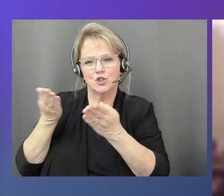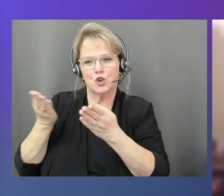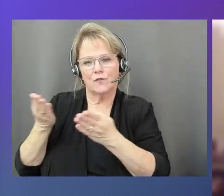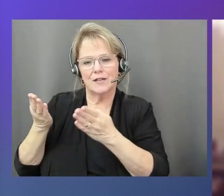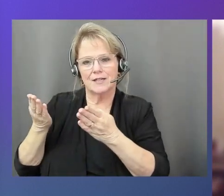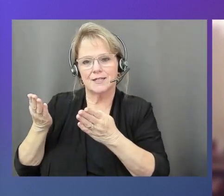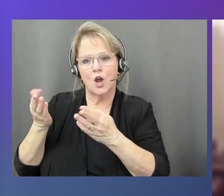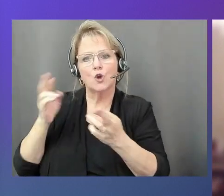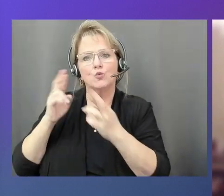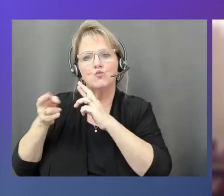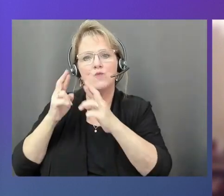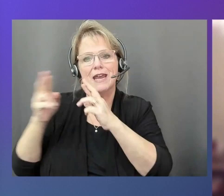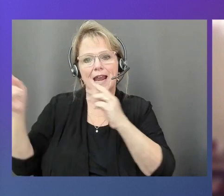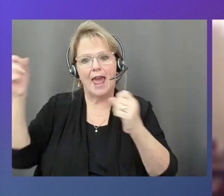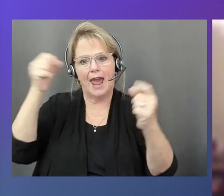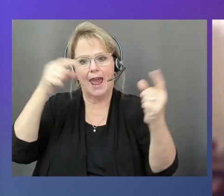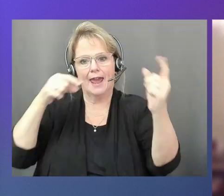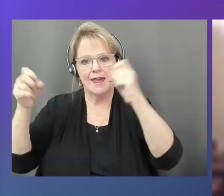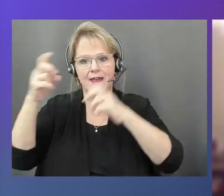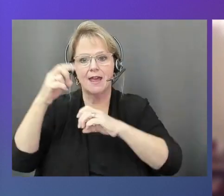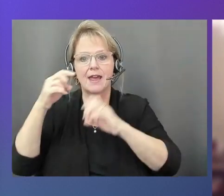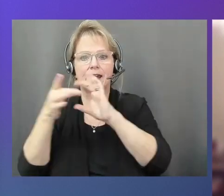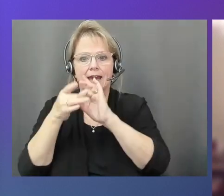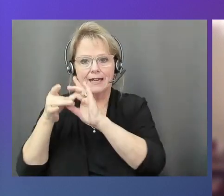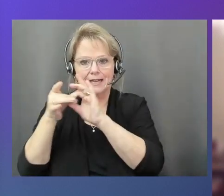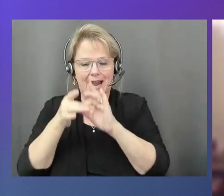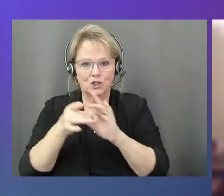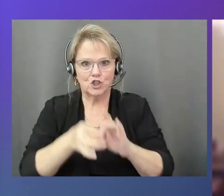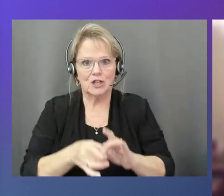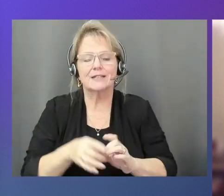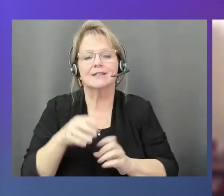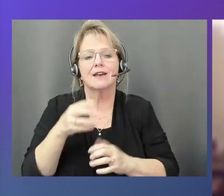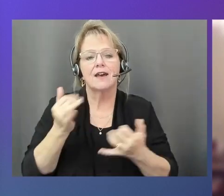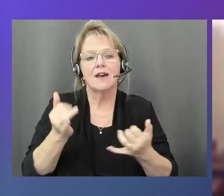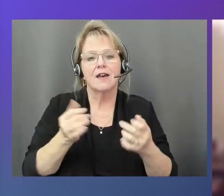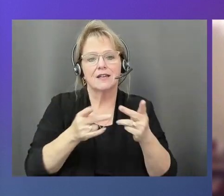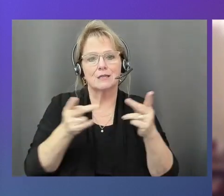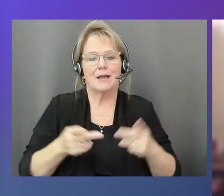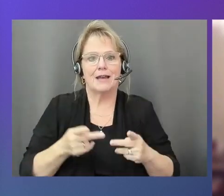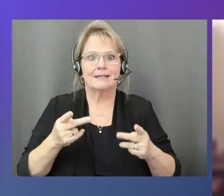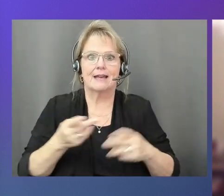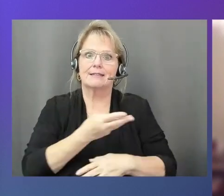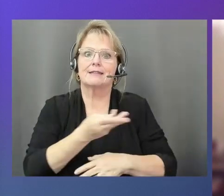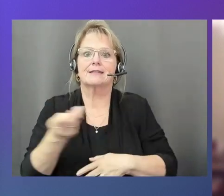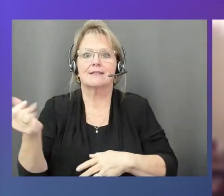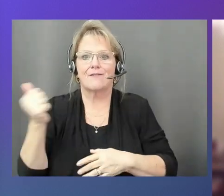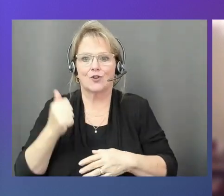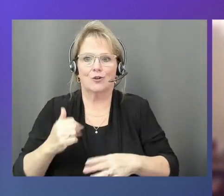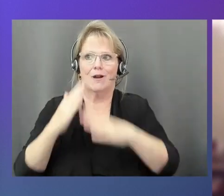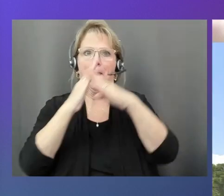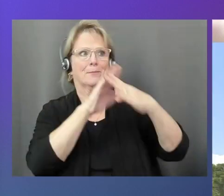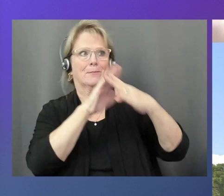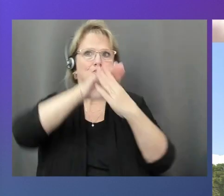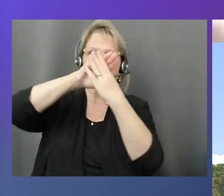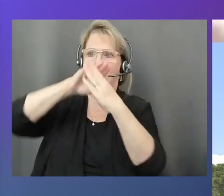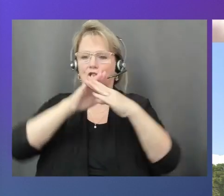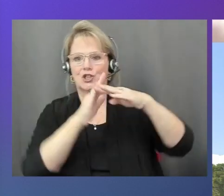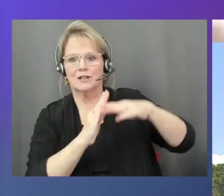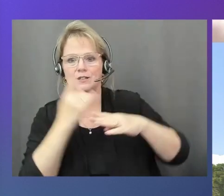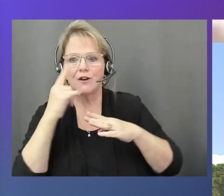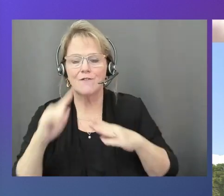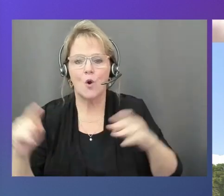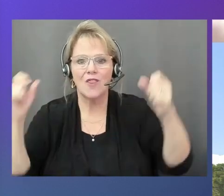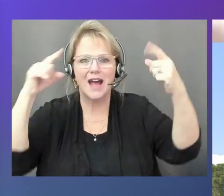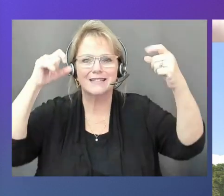presence throughout the festival grounds. The site also has a number of obstructions that made distributing that signal difficult. As